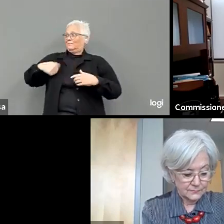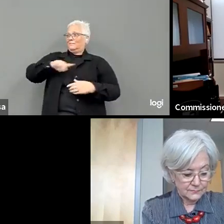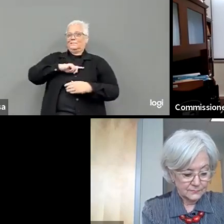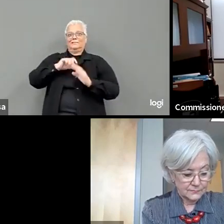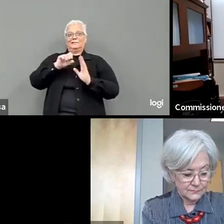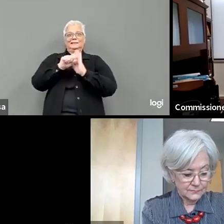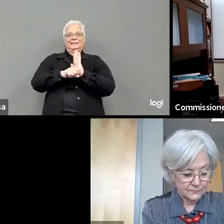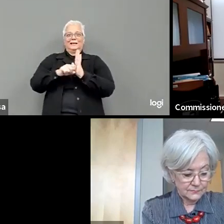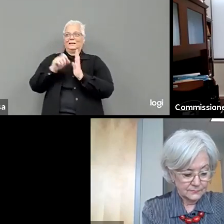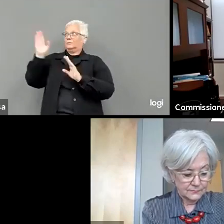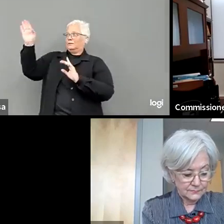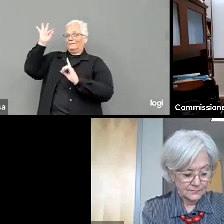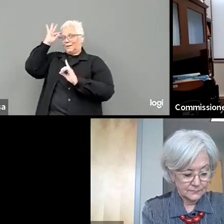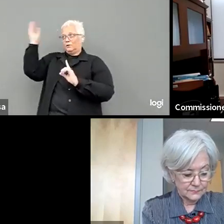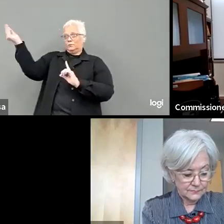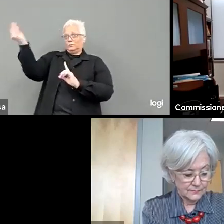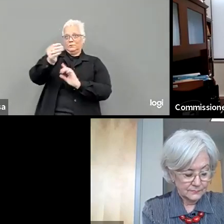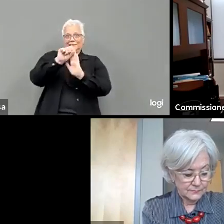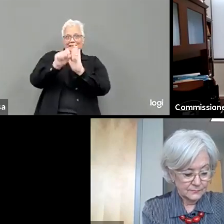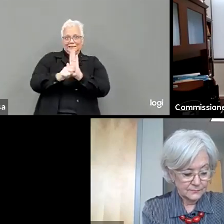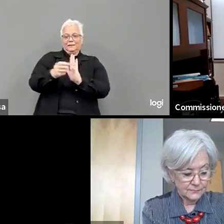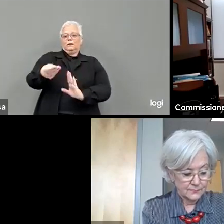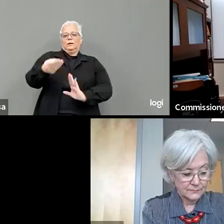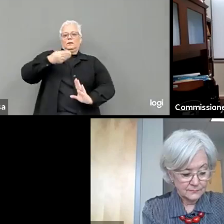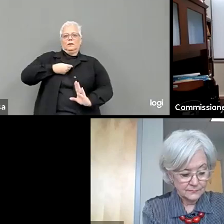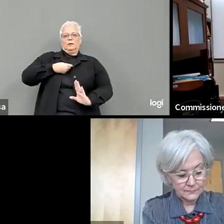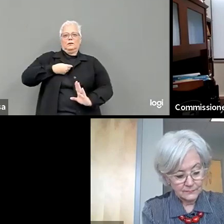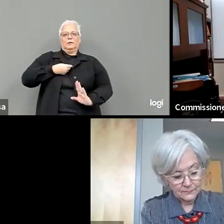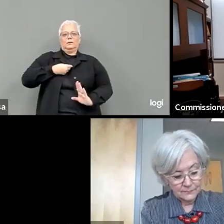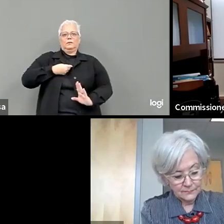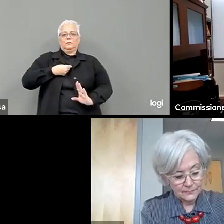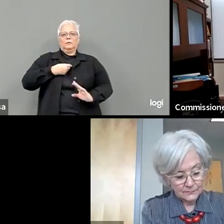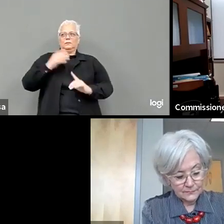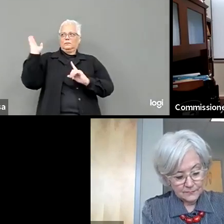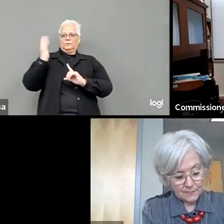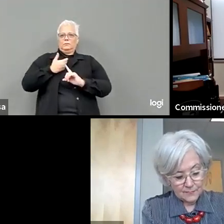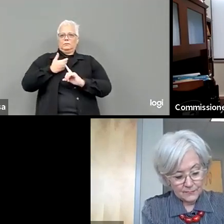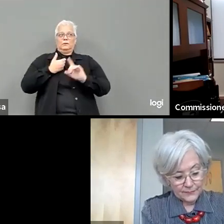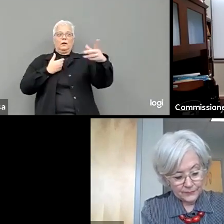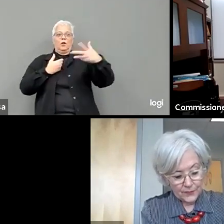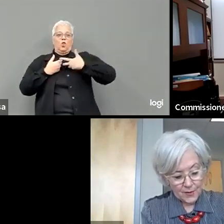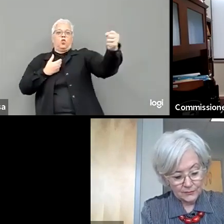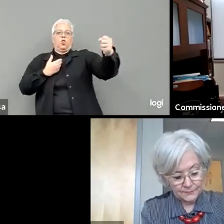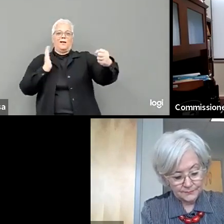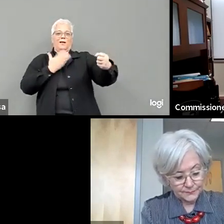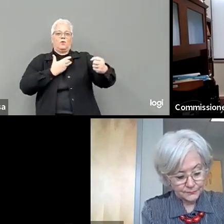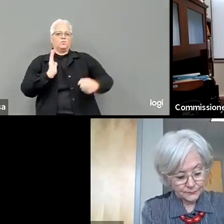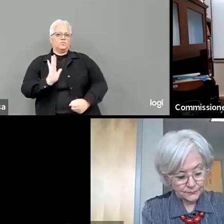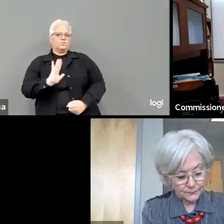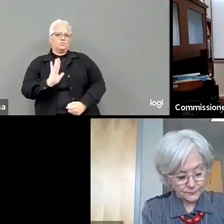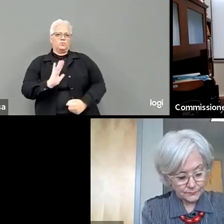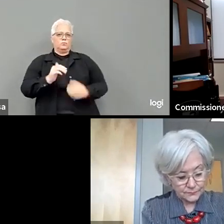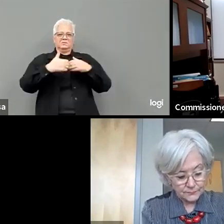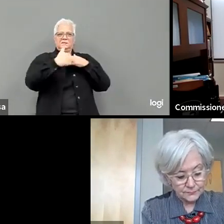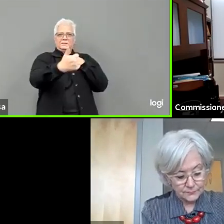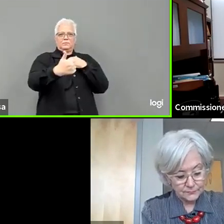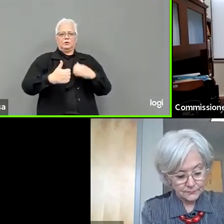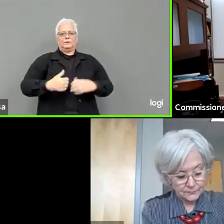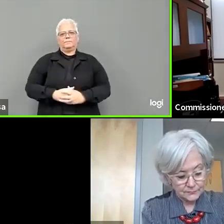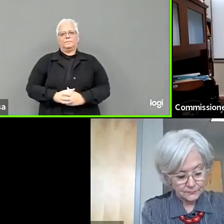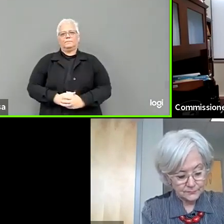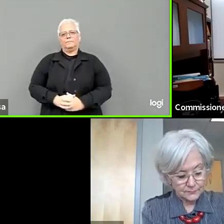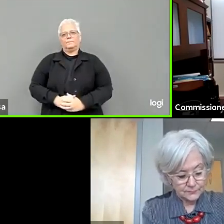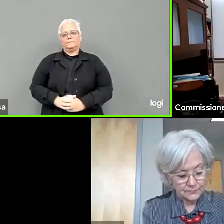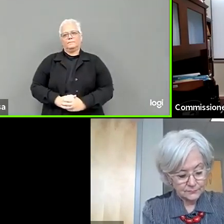country. So all the states are really in the same boat here. And we're all eagerly waiting as much vaccine as we can possibly get. Thank